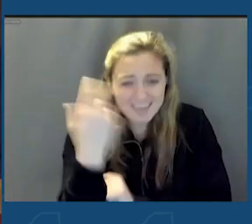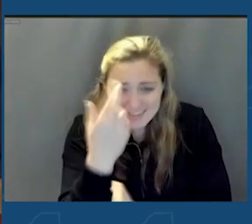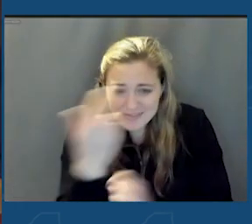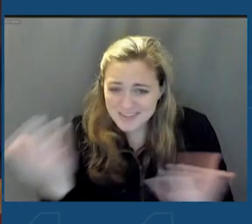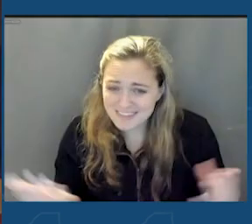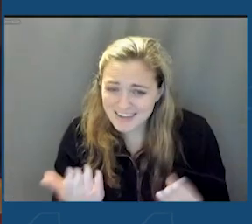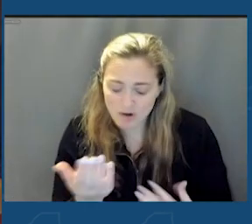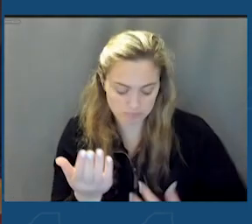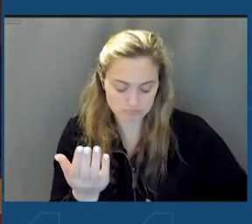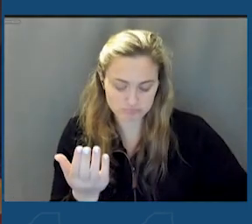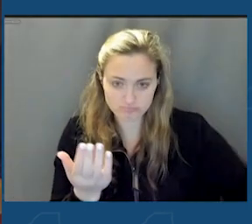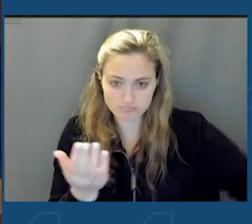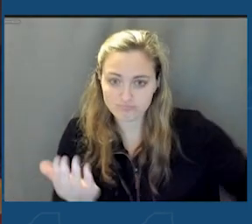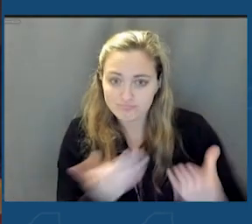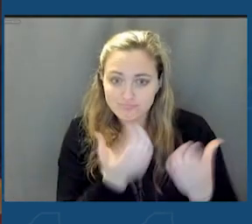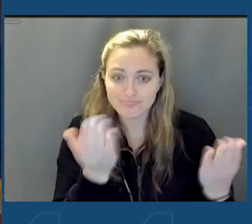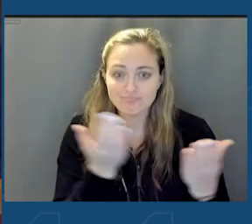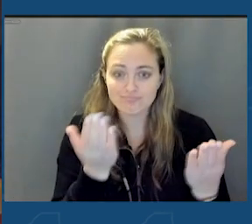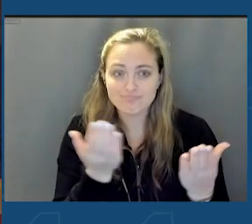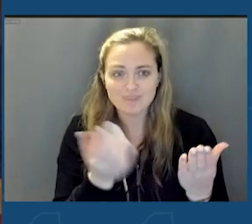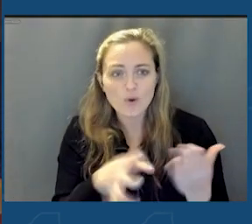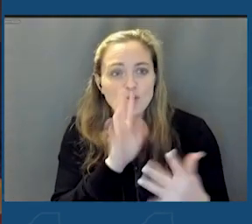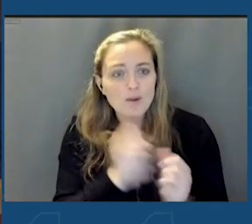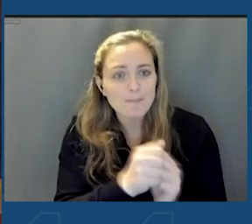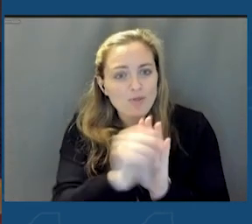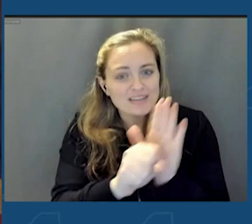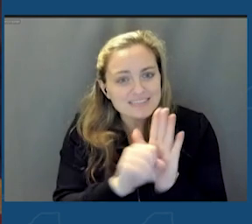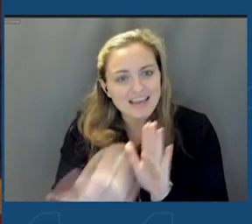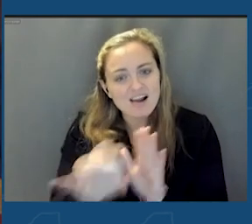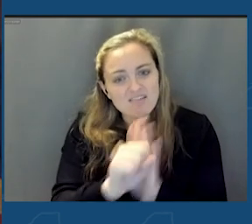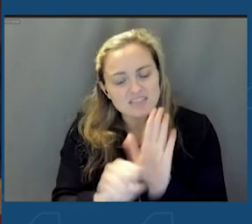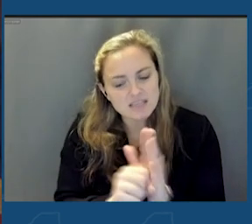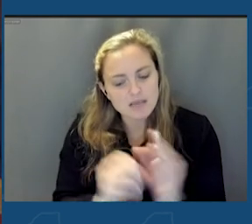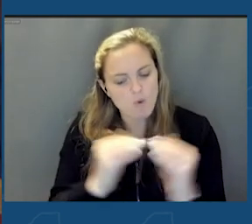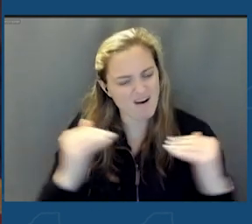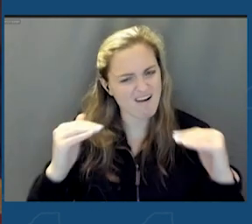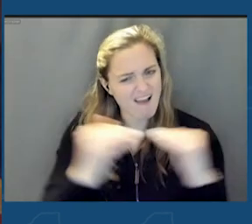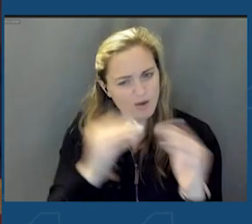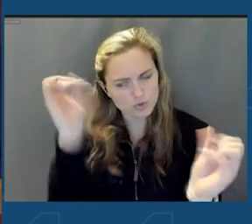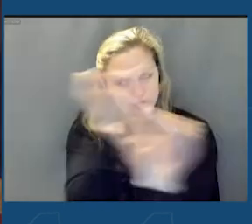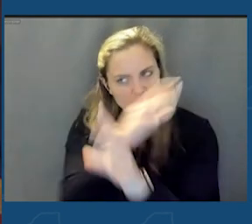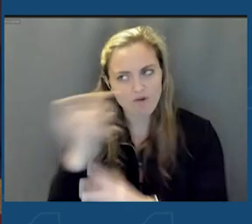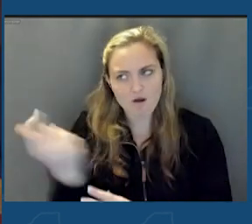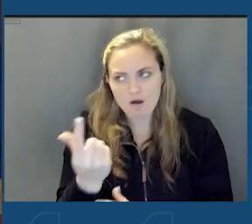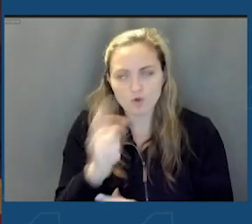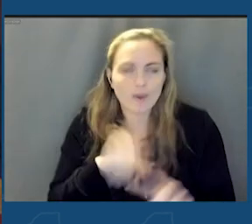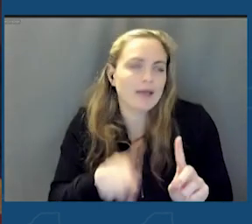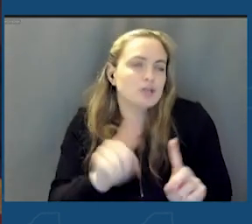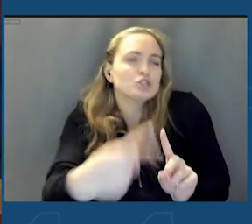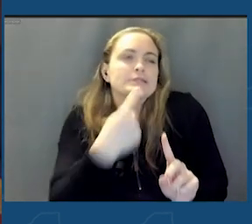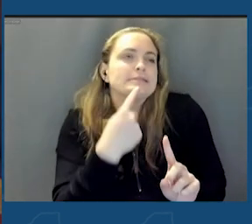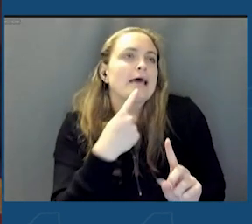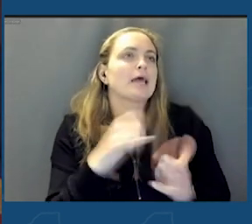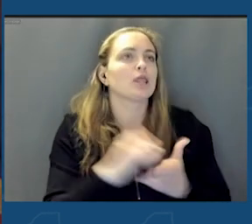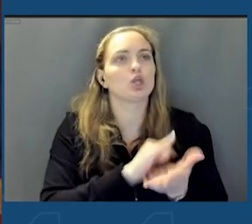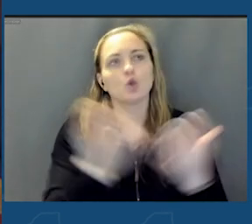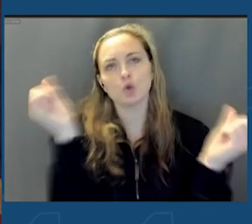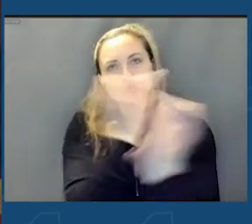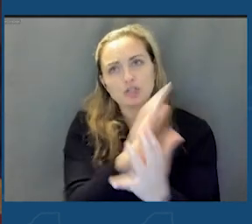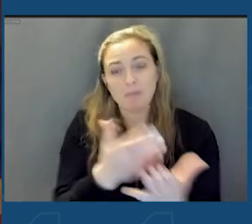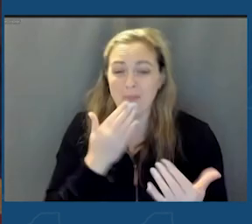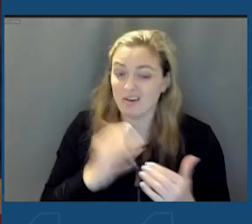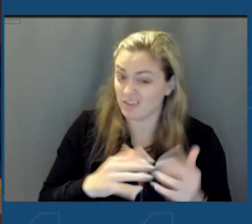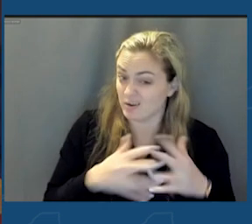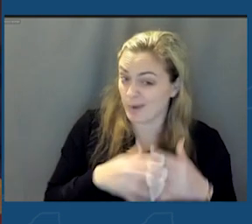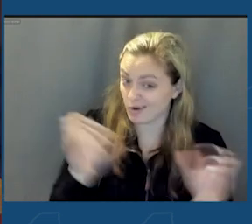And as I talked about in my State of the State last night, we need a more equitable dream for all. You can't just say the New York dream, which is better than the American dream, I guarantee it. It's